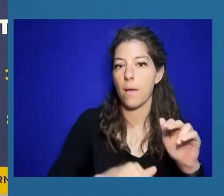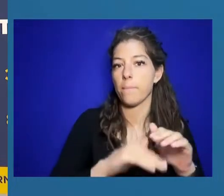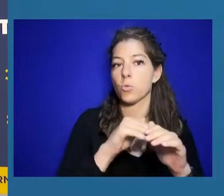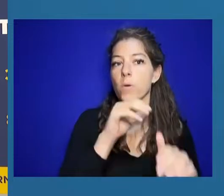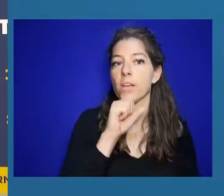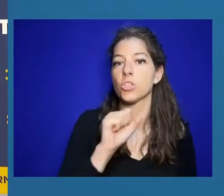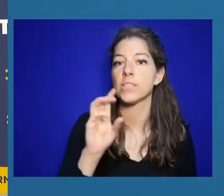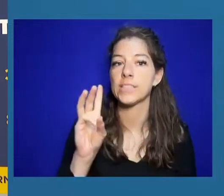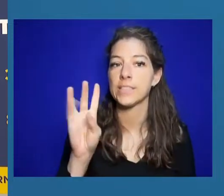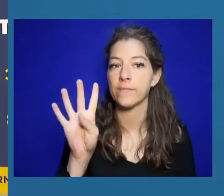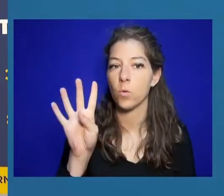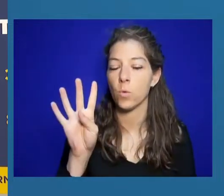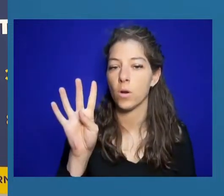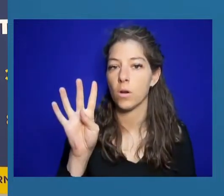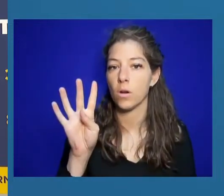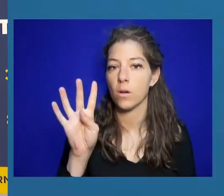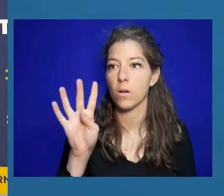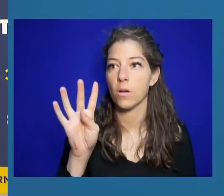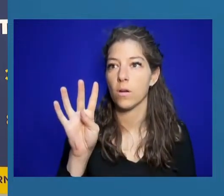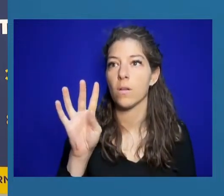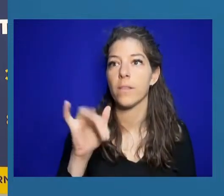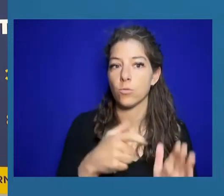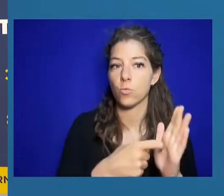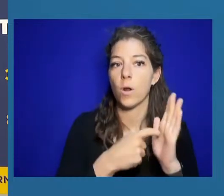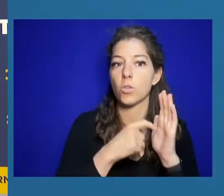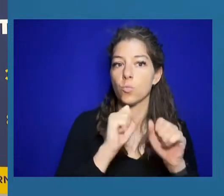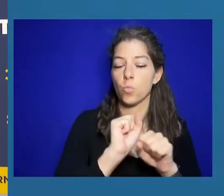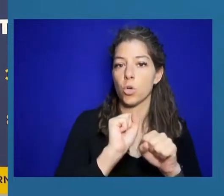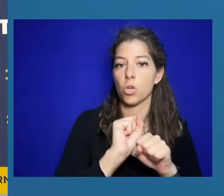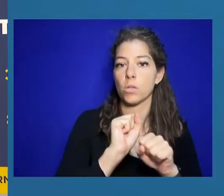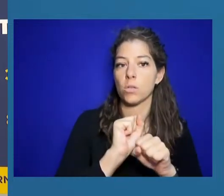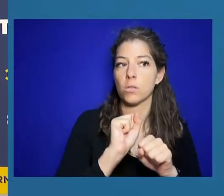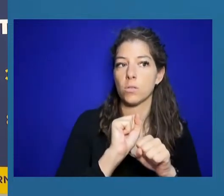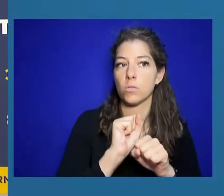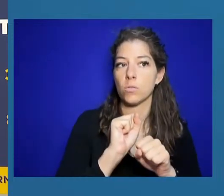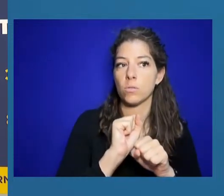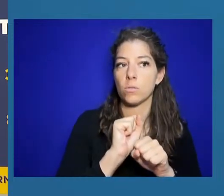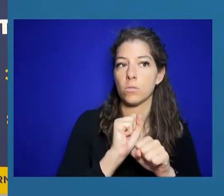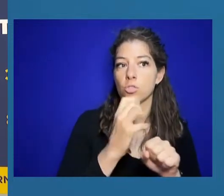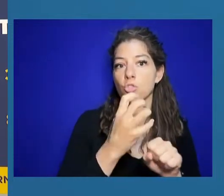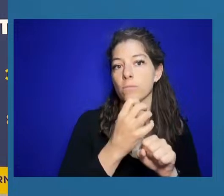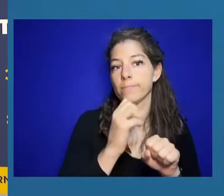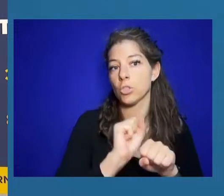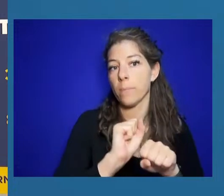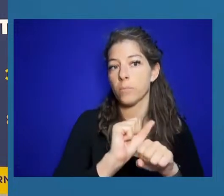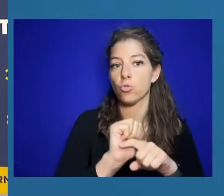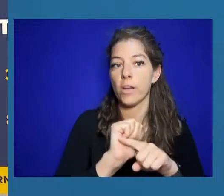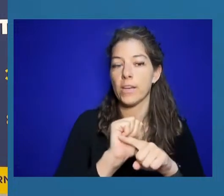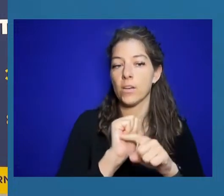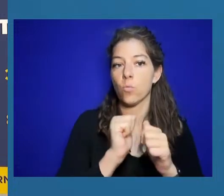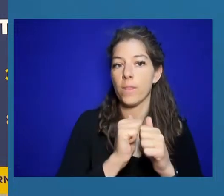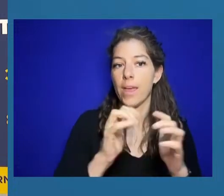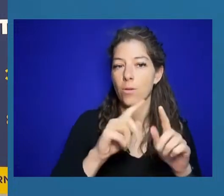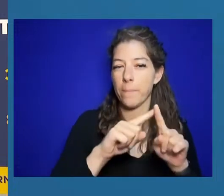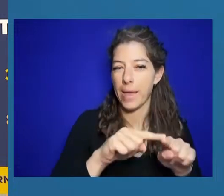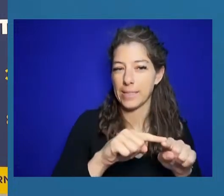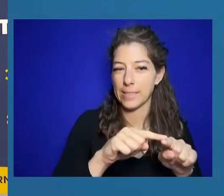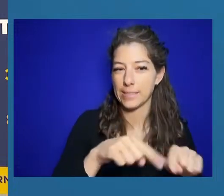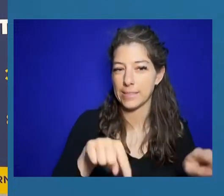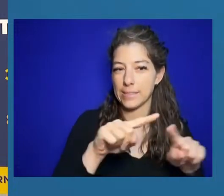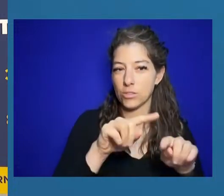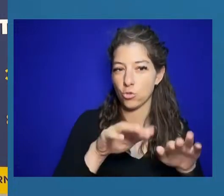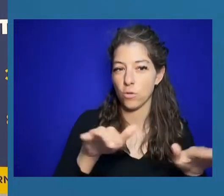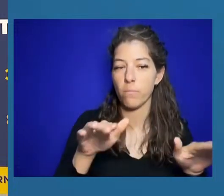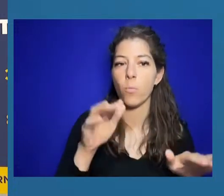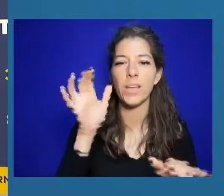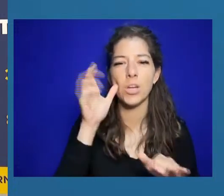64 who would be required to work, volunteer, or undergo job training without dependents. But we keep hearing you talk